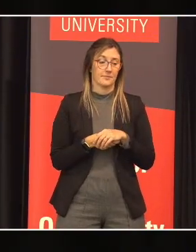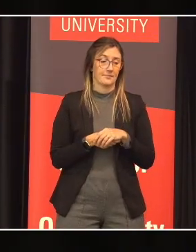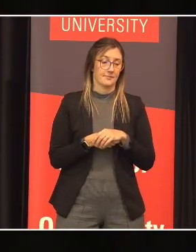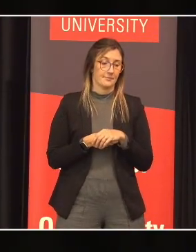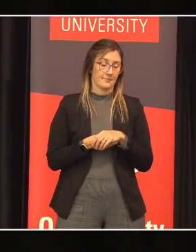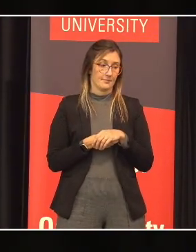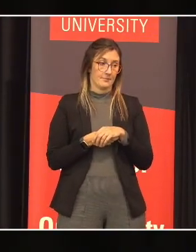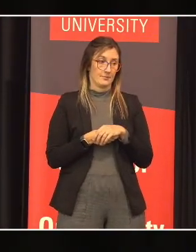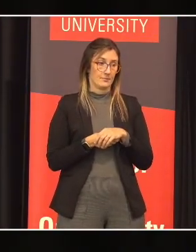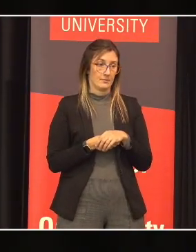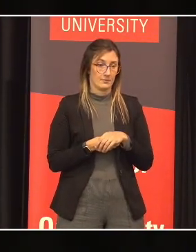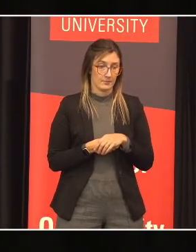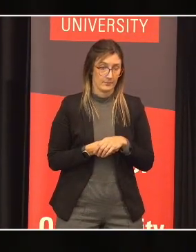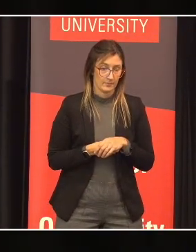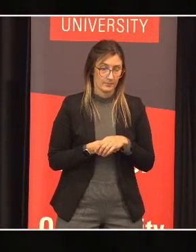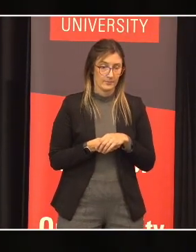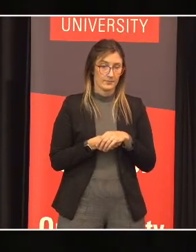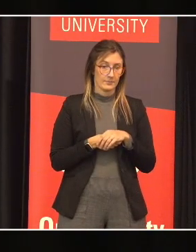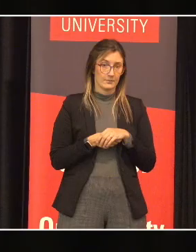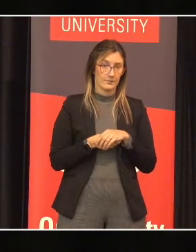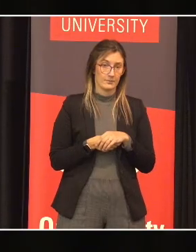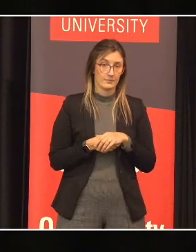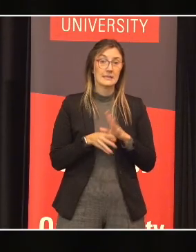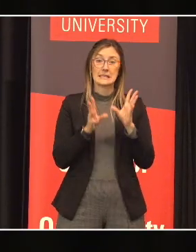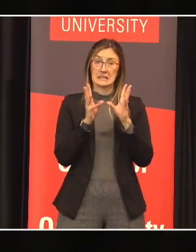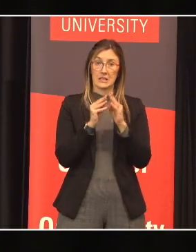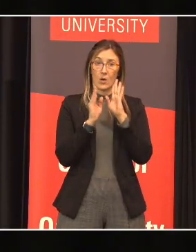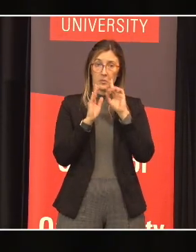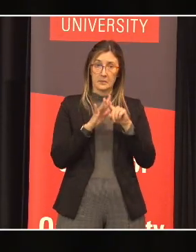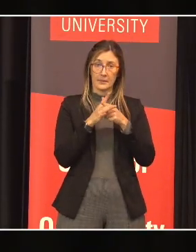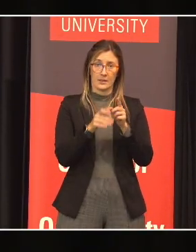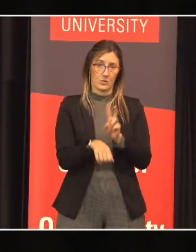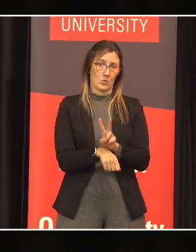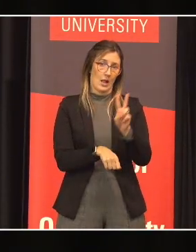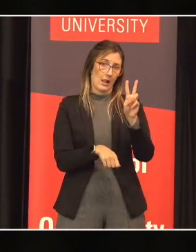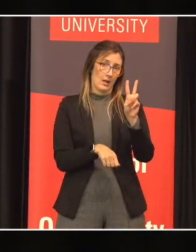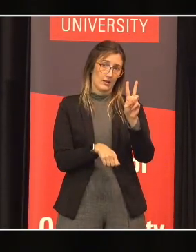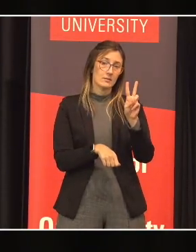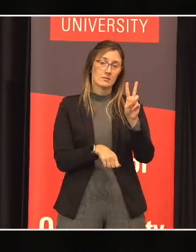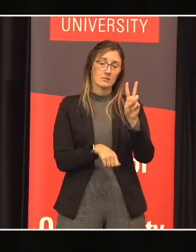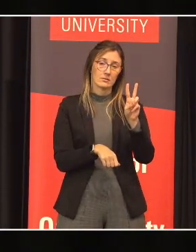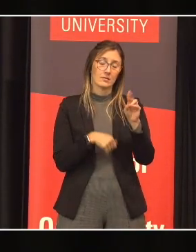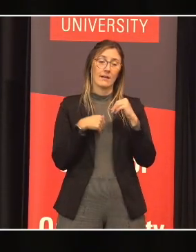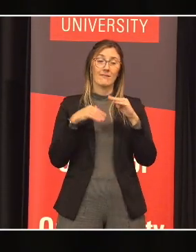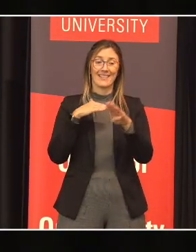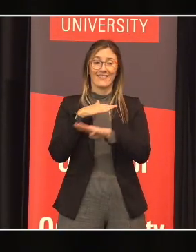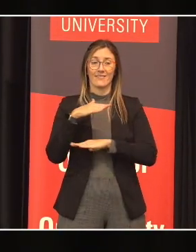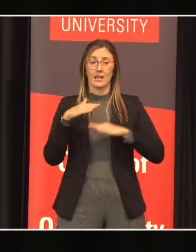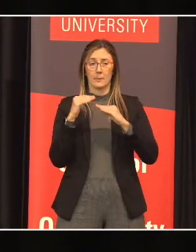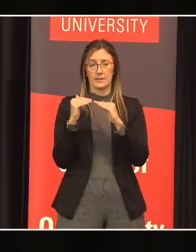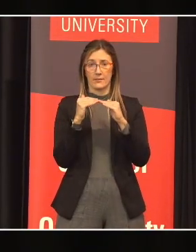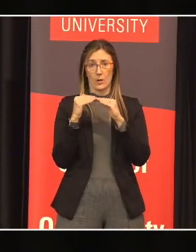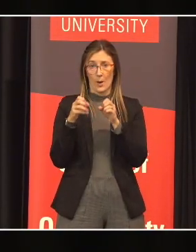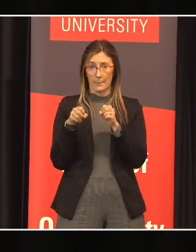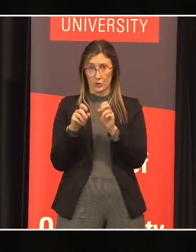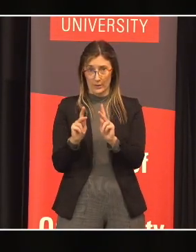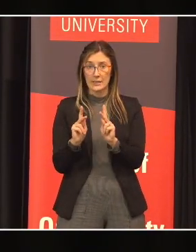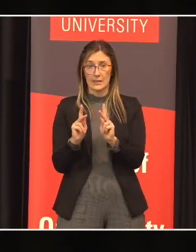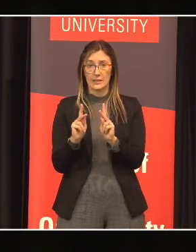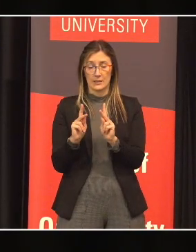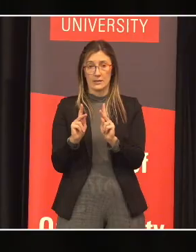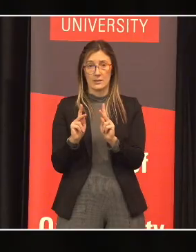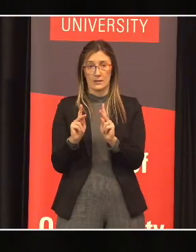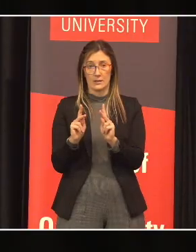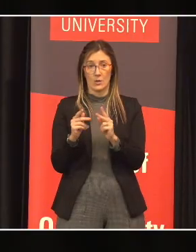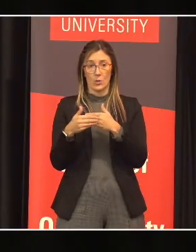So the sessions will begin right at 2 o'clock, and we have the fundamentals of equal opportunity. We'll